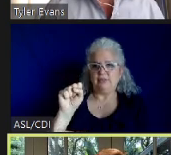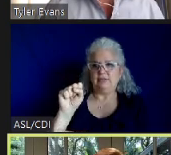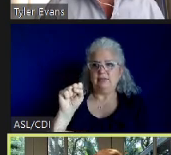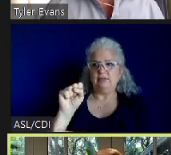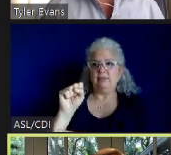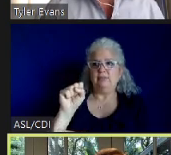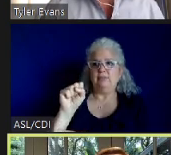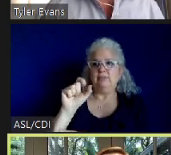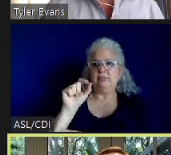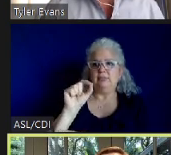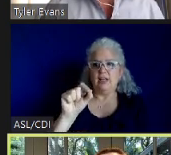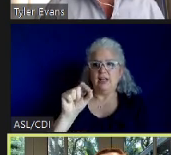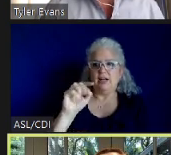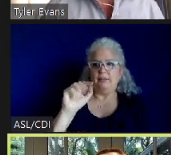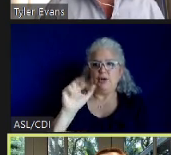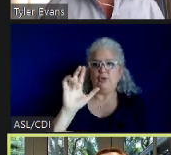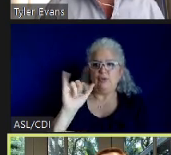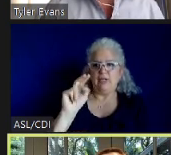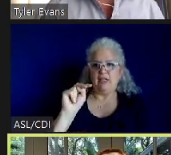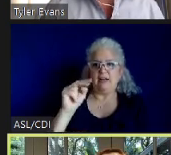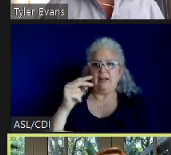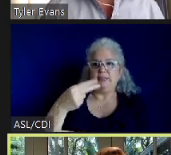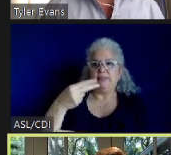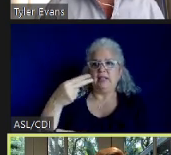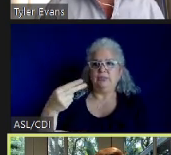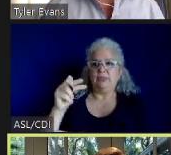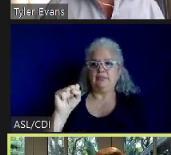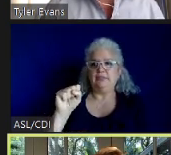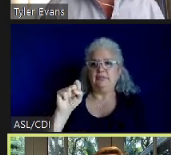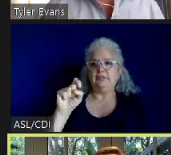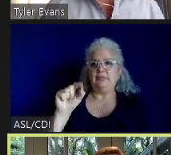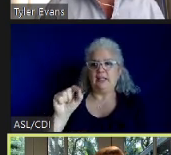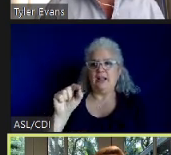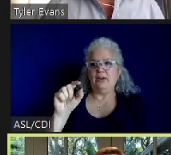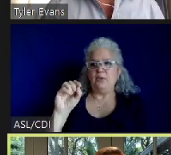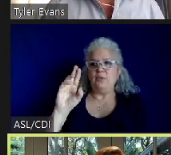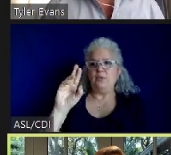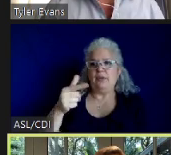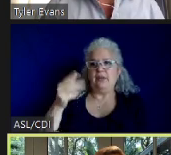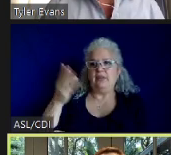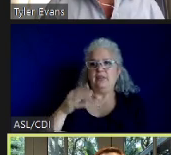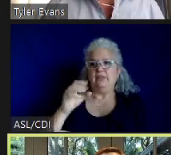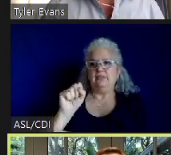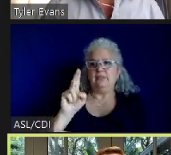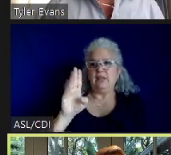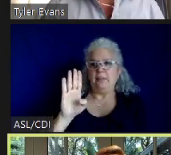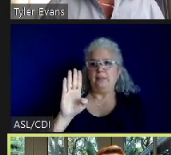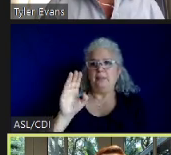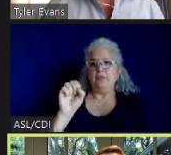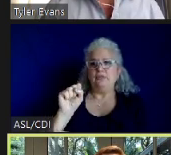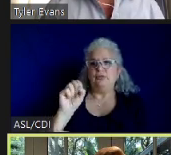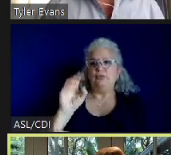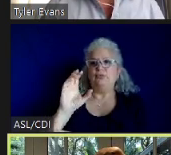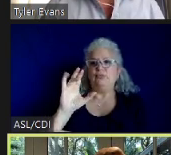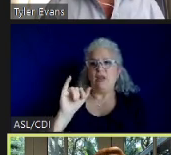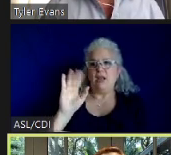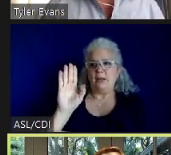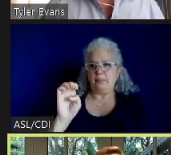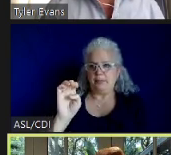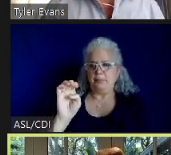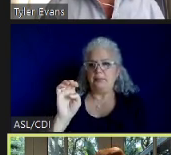coronavirus.marinhhs.org/subscribe. Or if you'd like to receive those updates via text message, you can text the phrase,